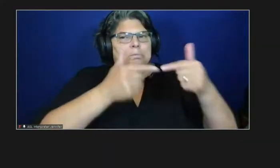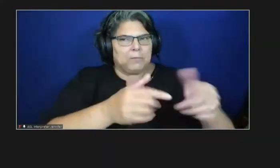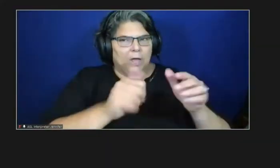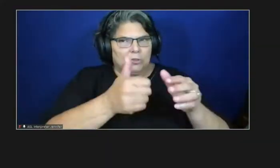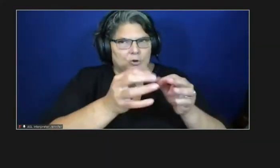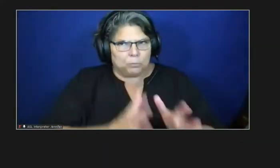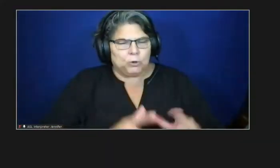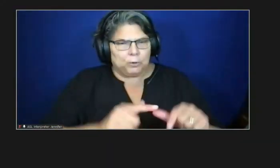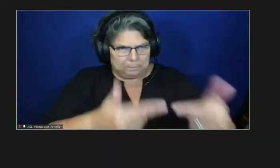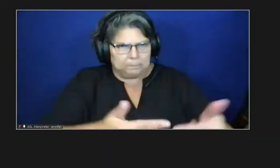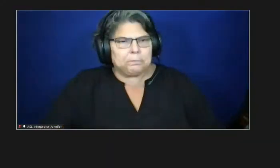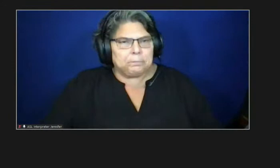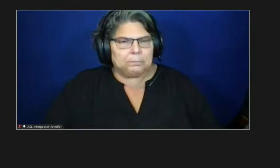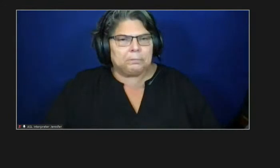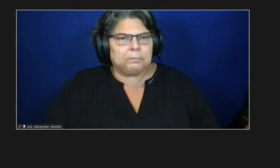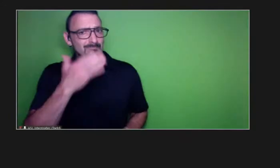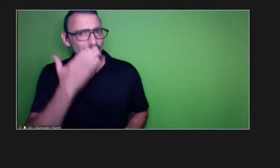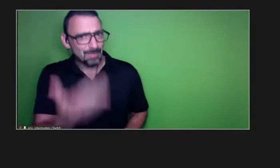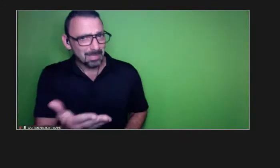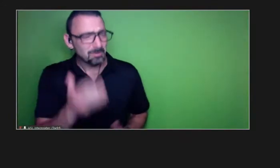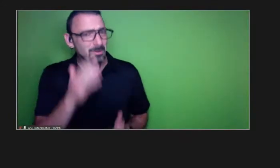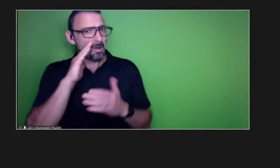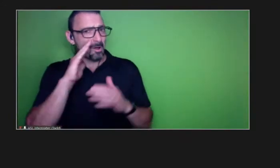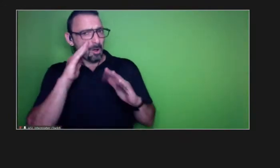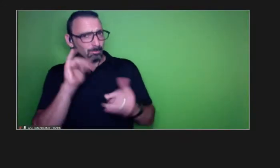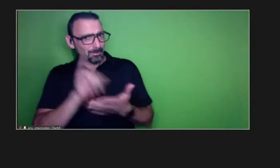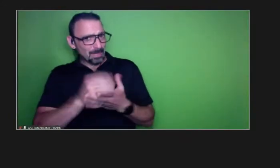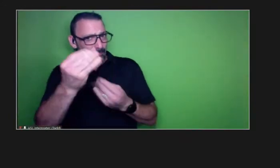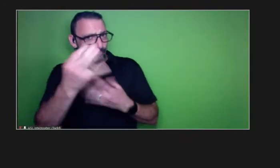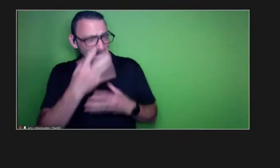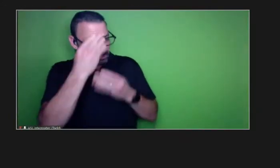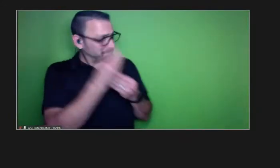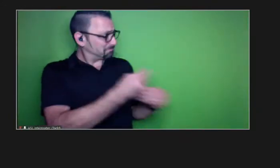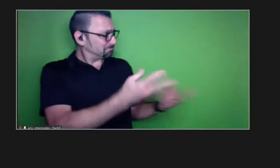Okay, thanks. Hopefully that will be helpful to people to clarify.